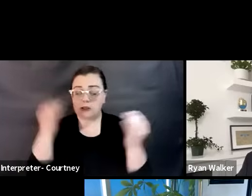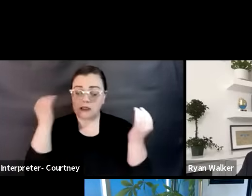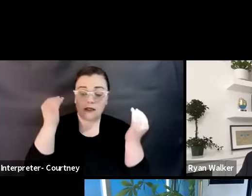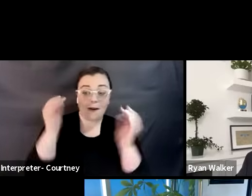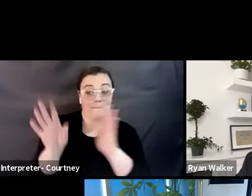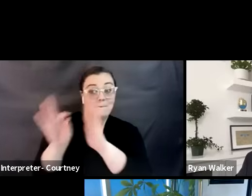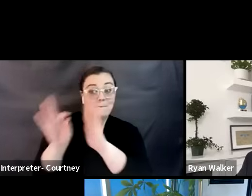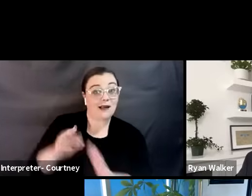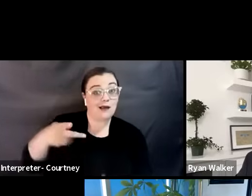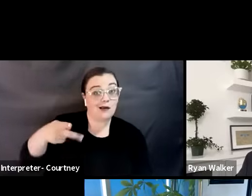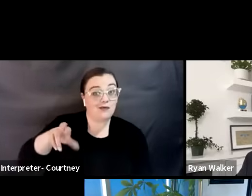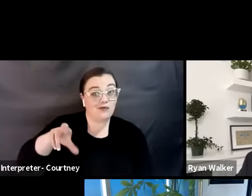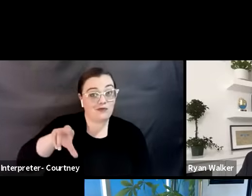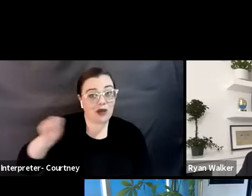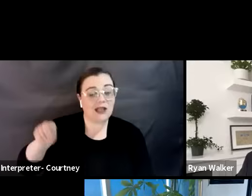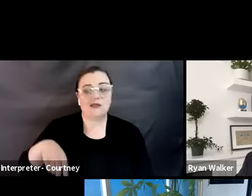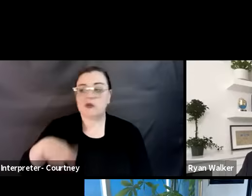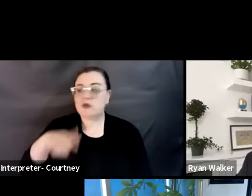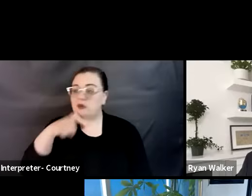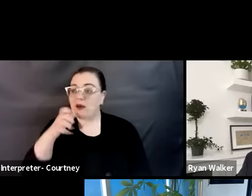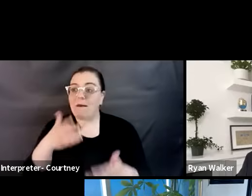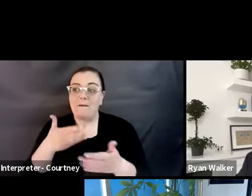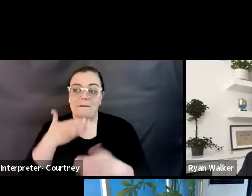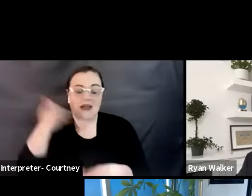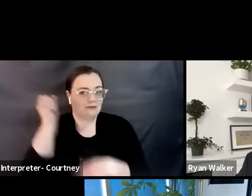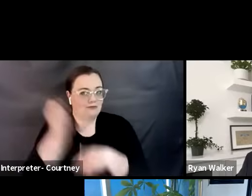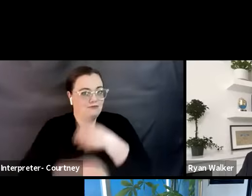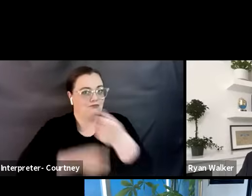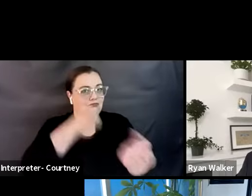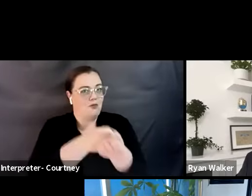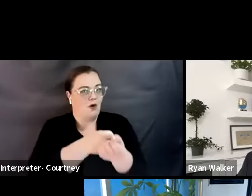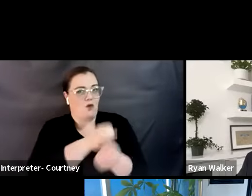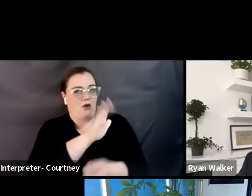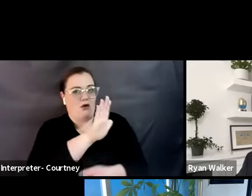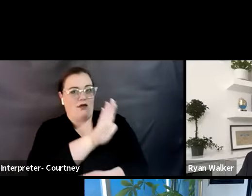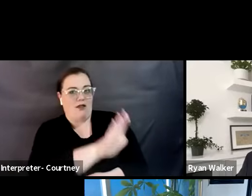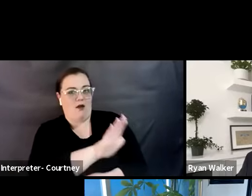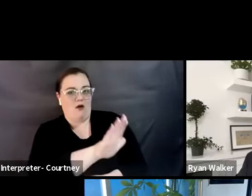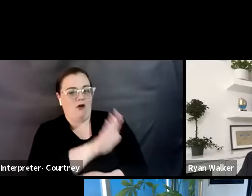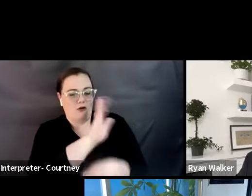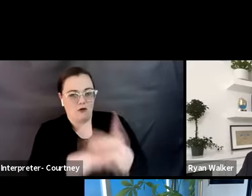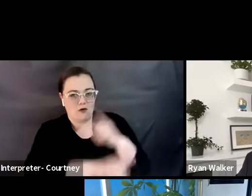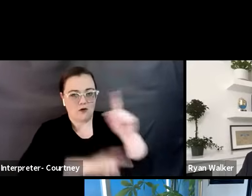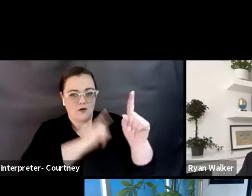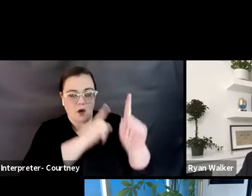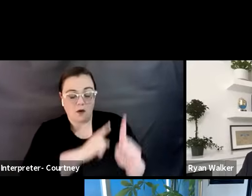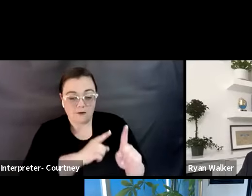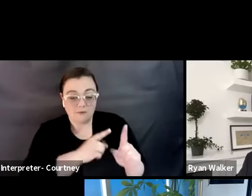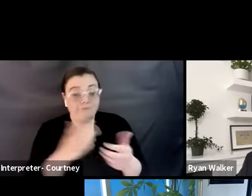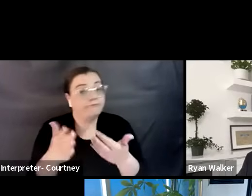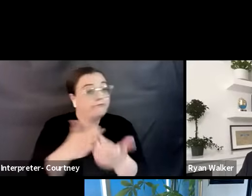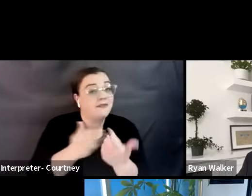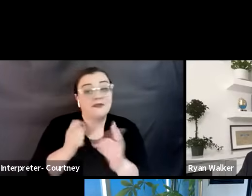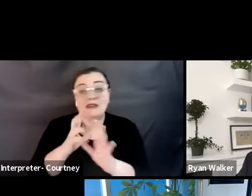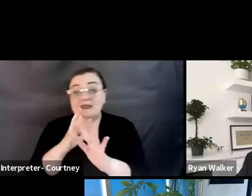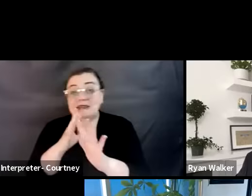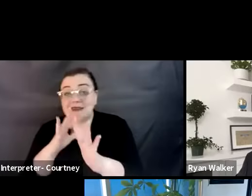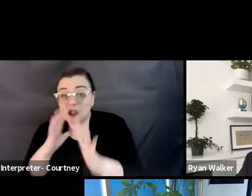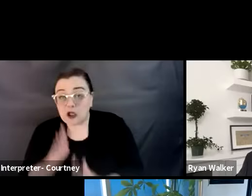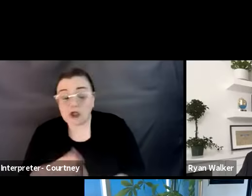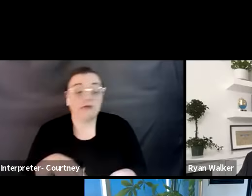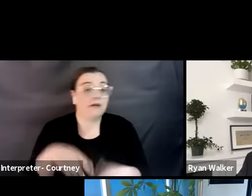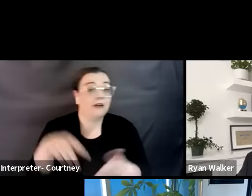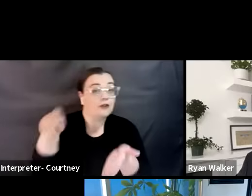editors, outlets, how do we work our way up to that 5-year, 10-year goal? So whether you are a singer, songwriter,